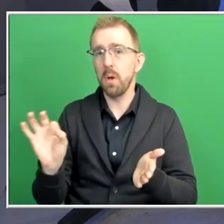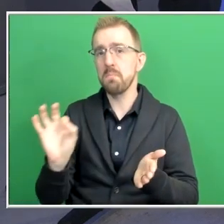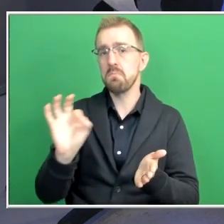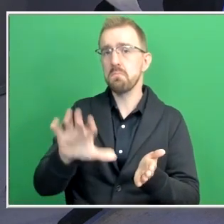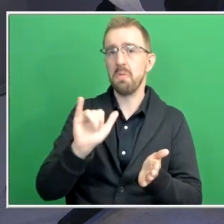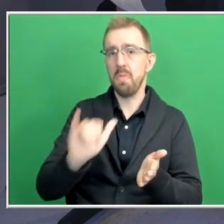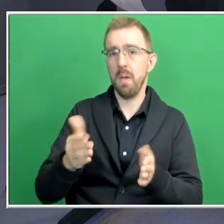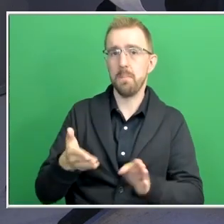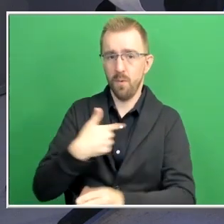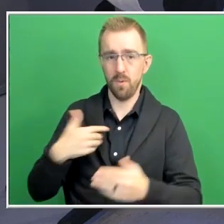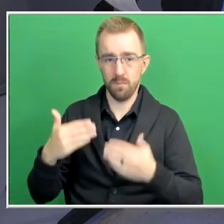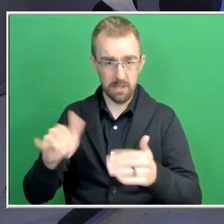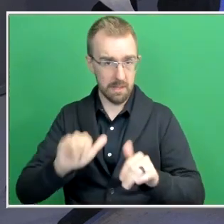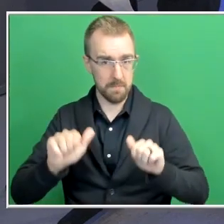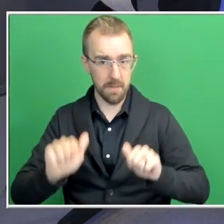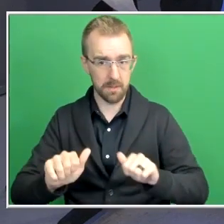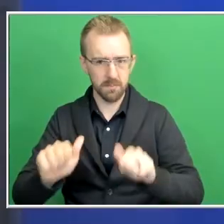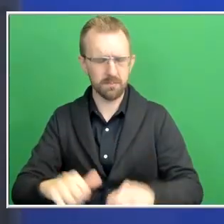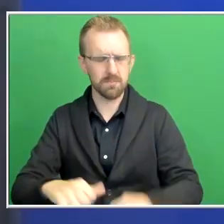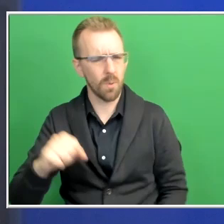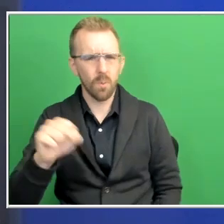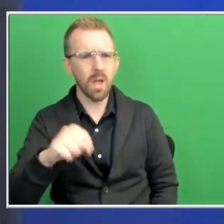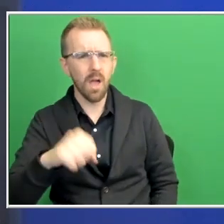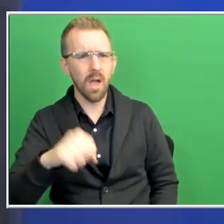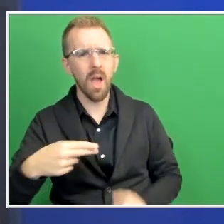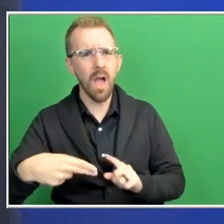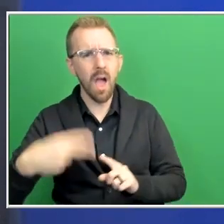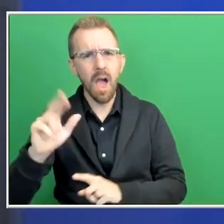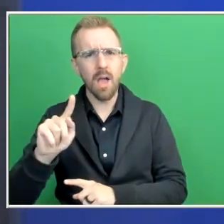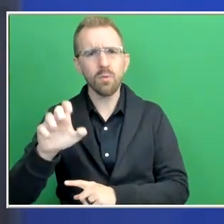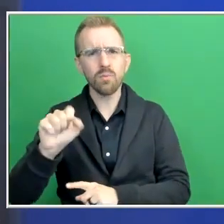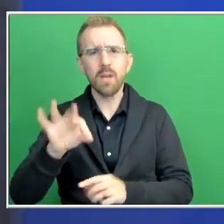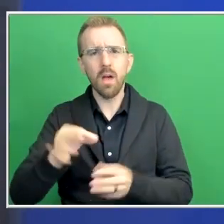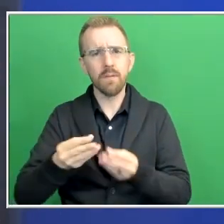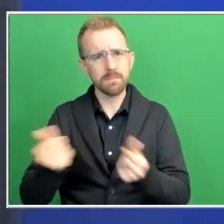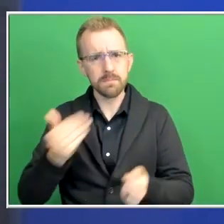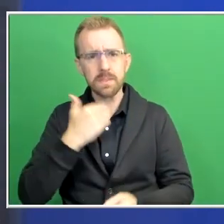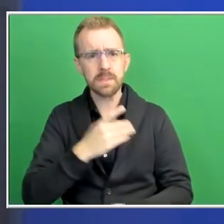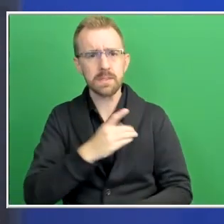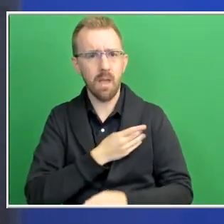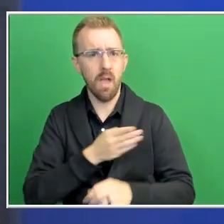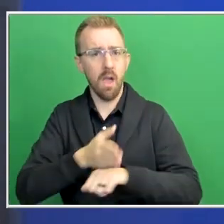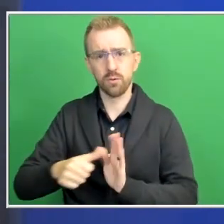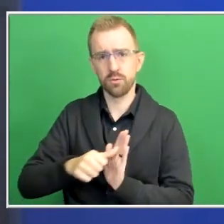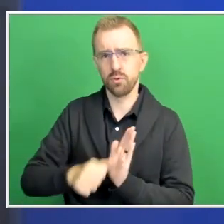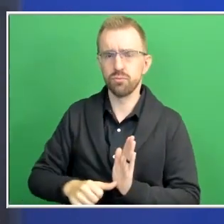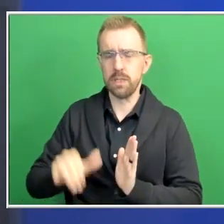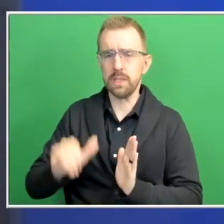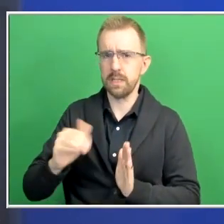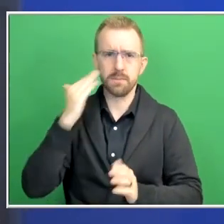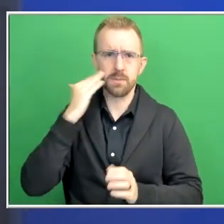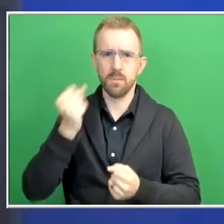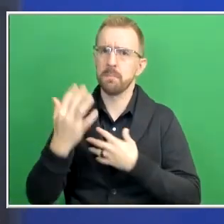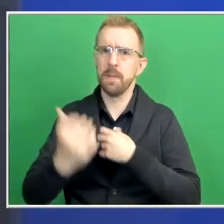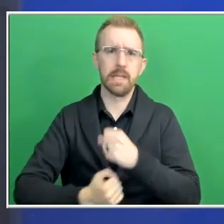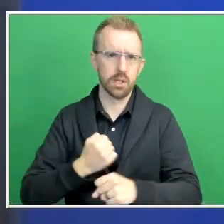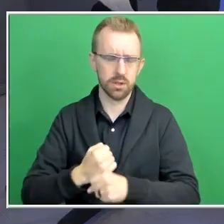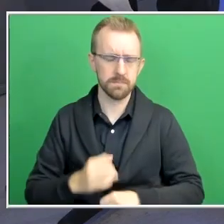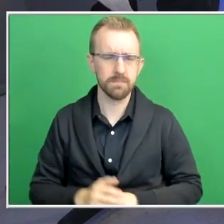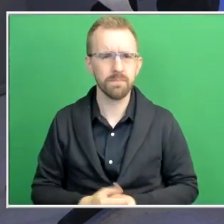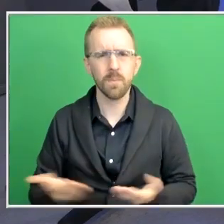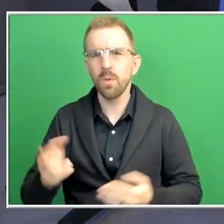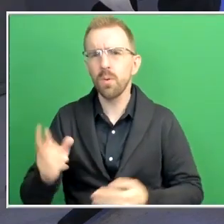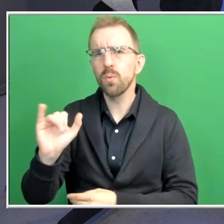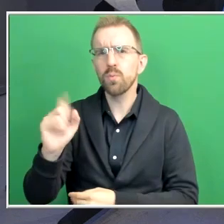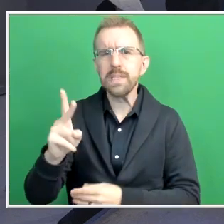a possibility? Oh, yeah. There's high rates of resolution of diabetes after bariatric surgery, and that's been known for several years. So what are some of the risk factors of bariatric